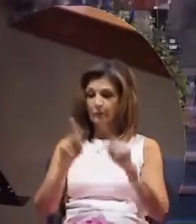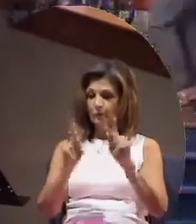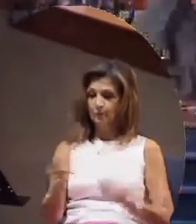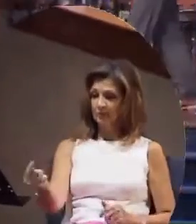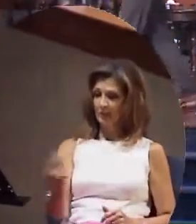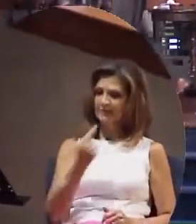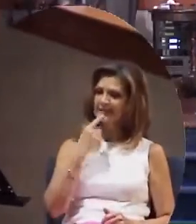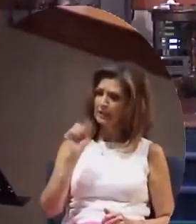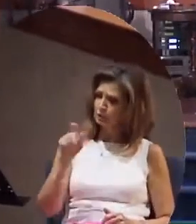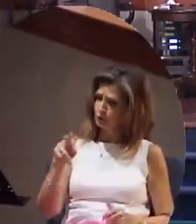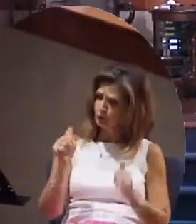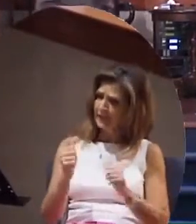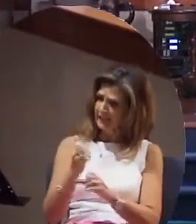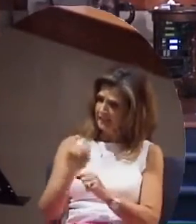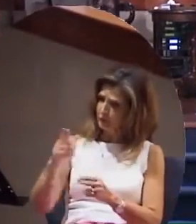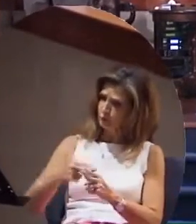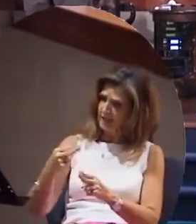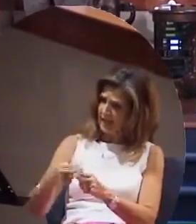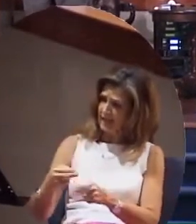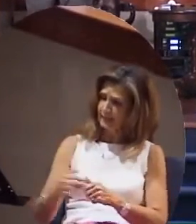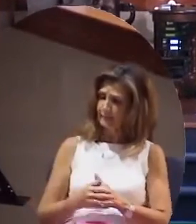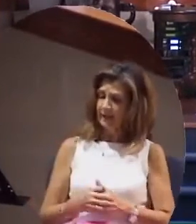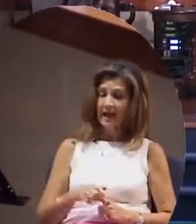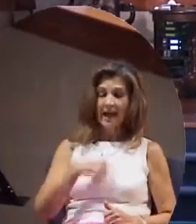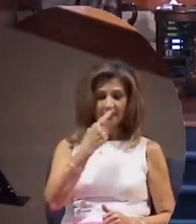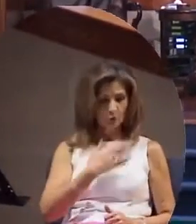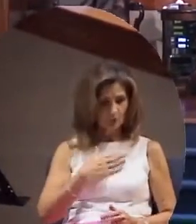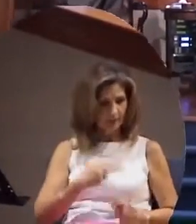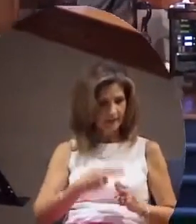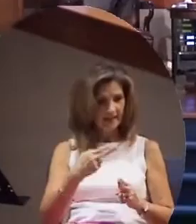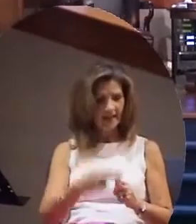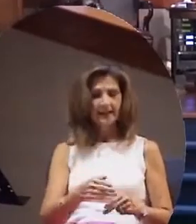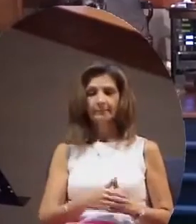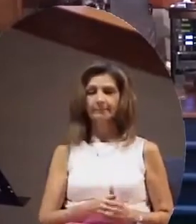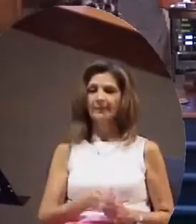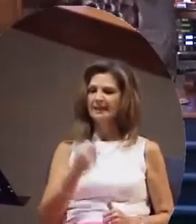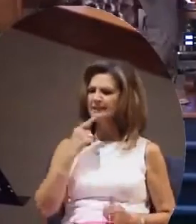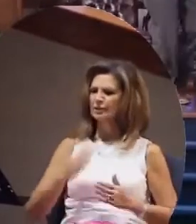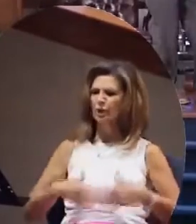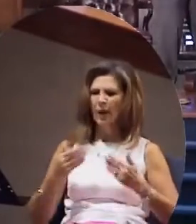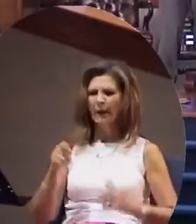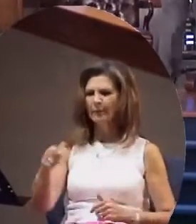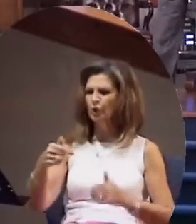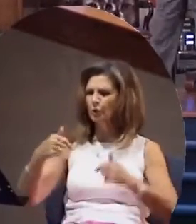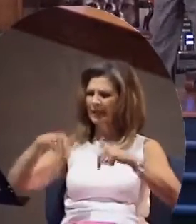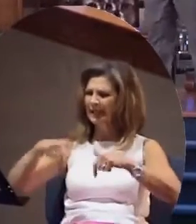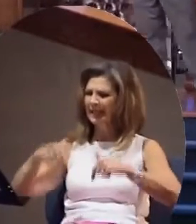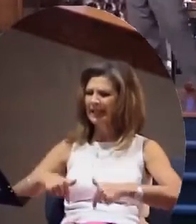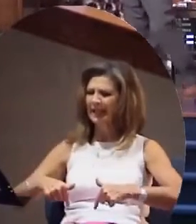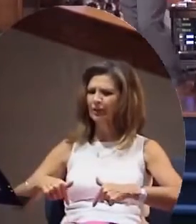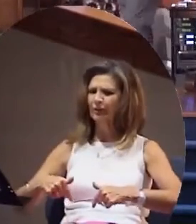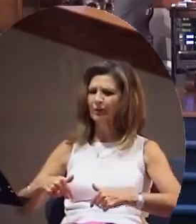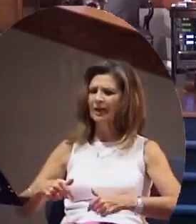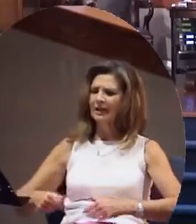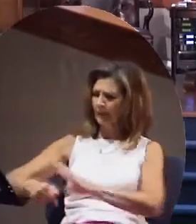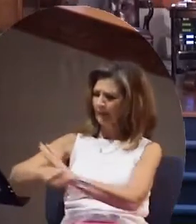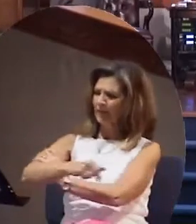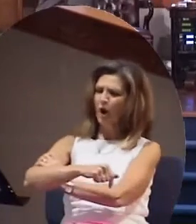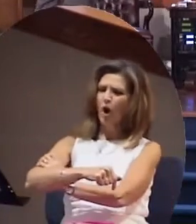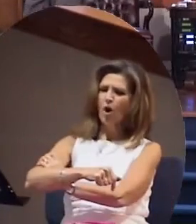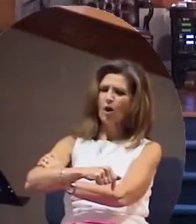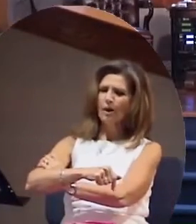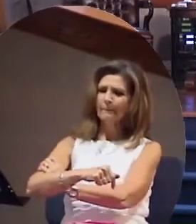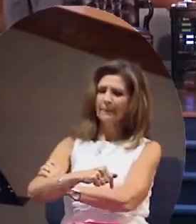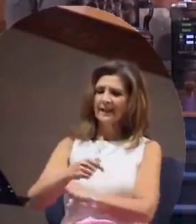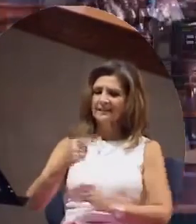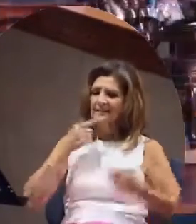up and said, "Sir, can I get your name?" And I told him. He said, "Boy, we're so glad you're here." And he grabbed me by the arm there, and